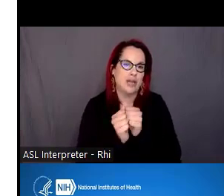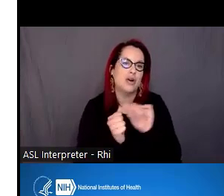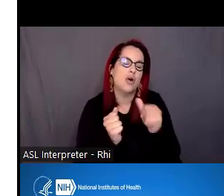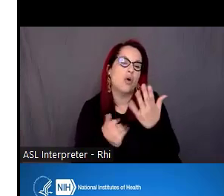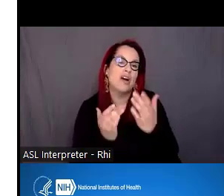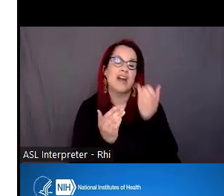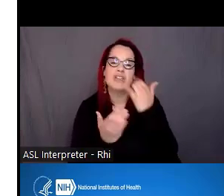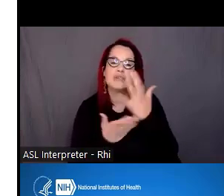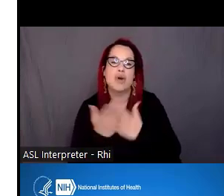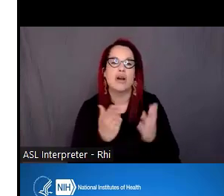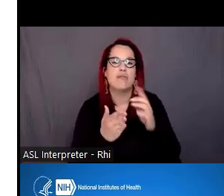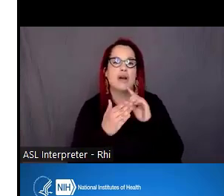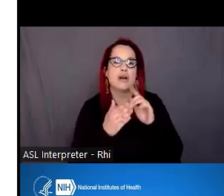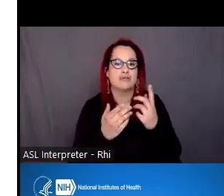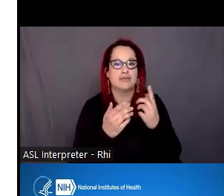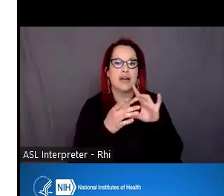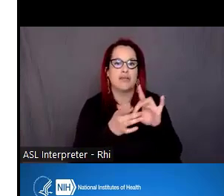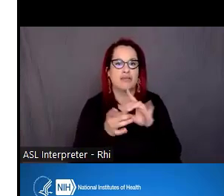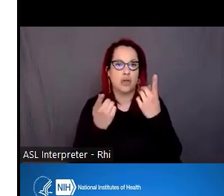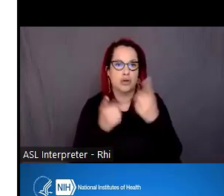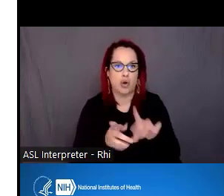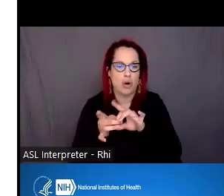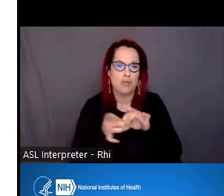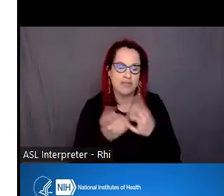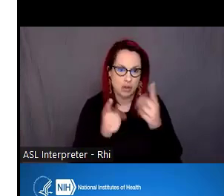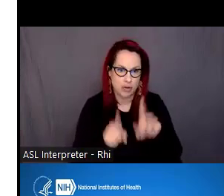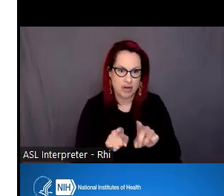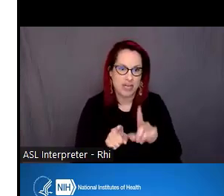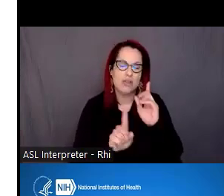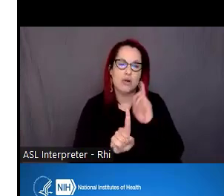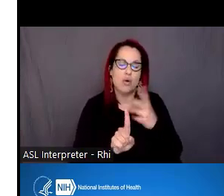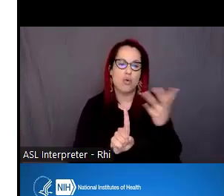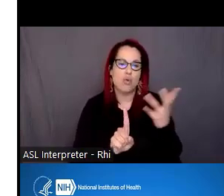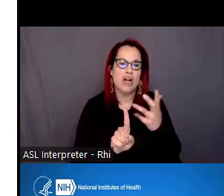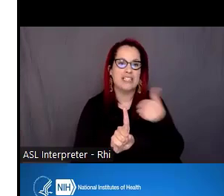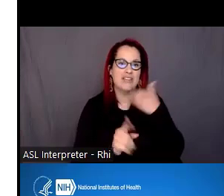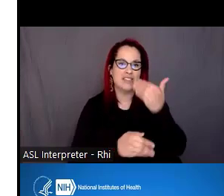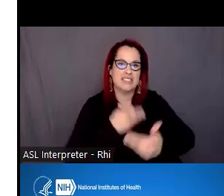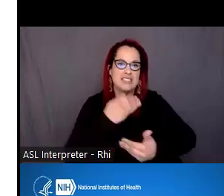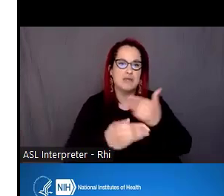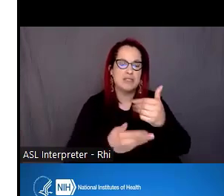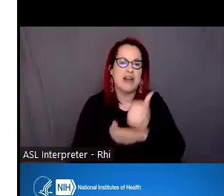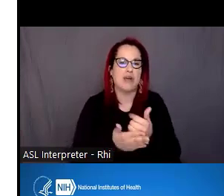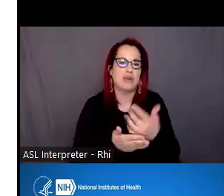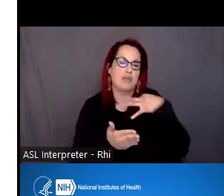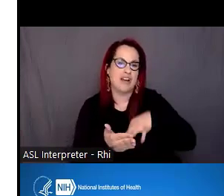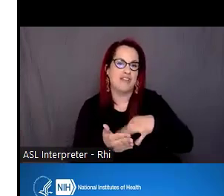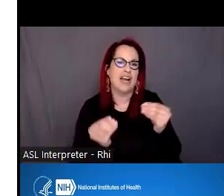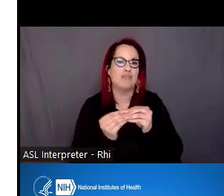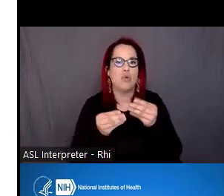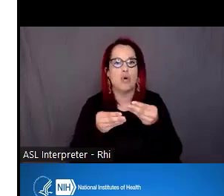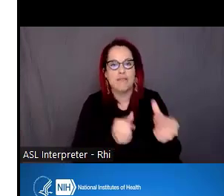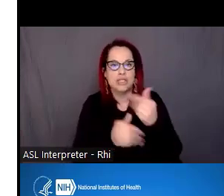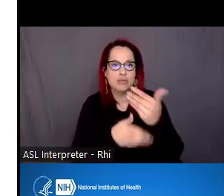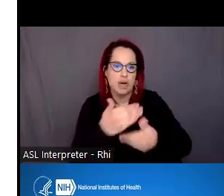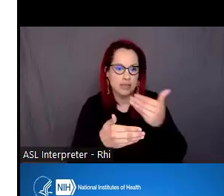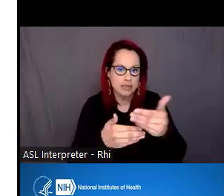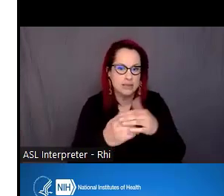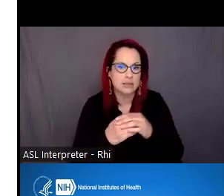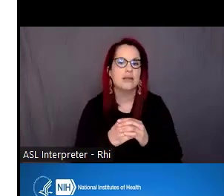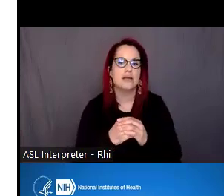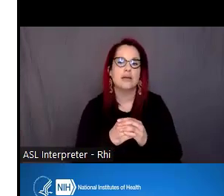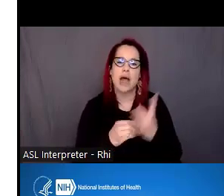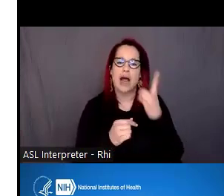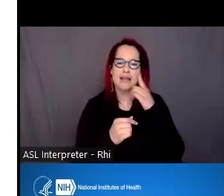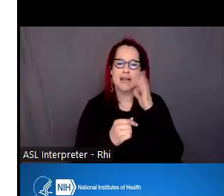to identify steps where you can gain efficiencies. And I think we'll probably talk about companion NOFOs in a